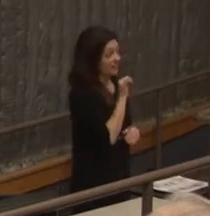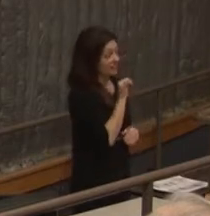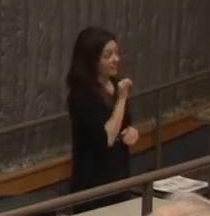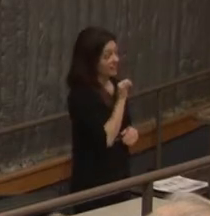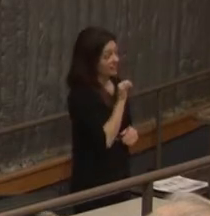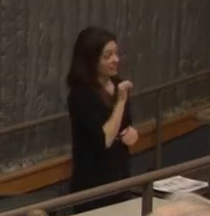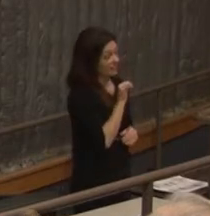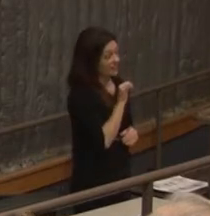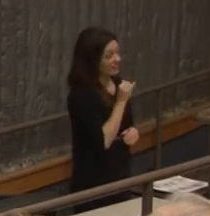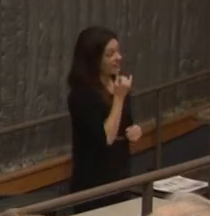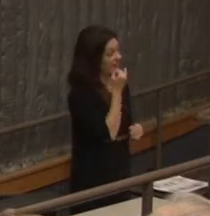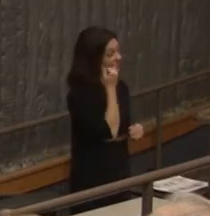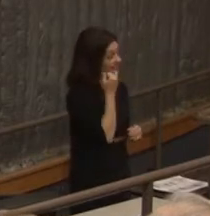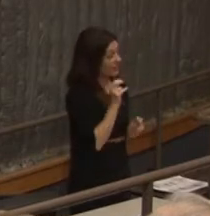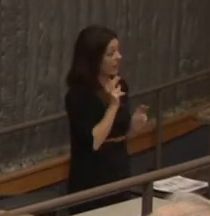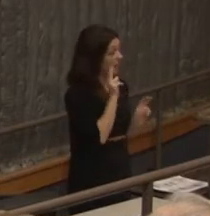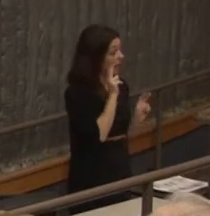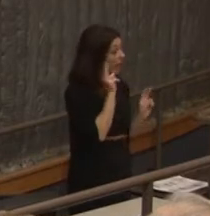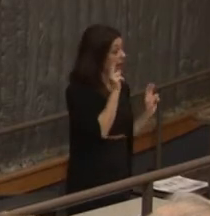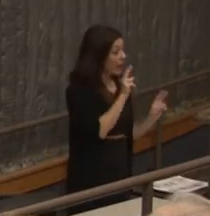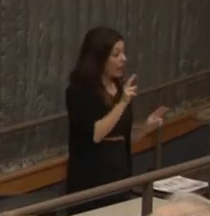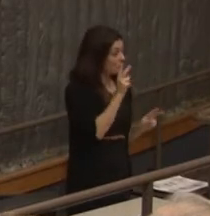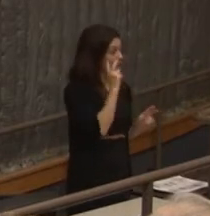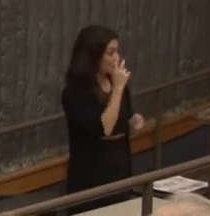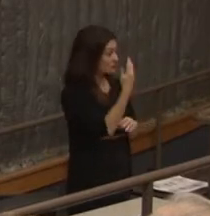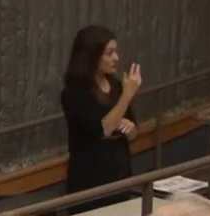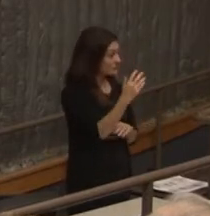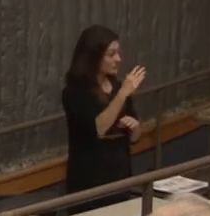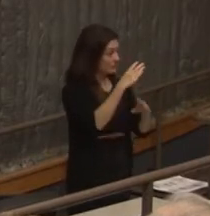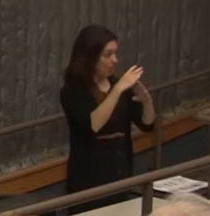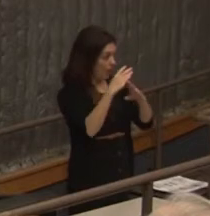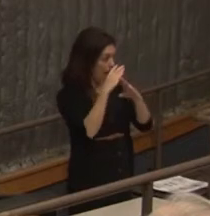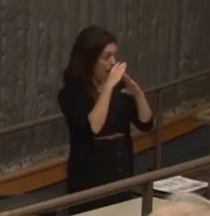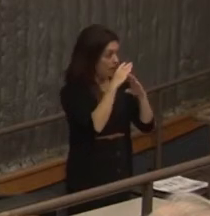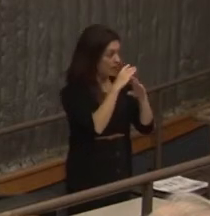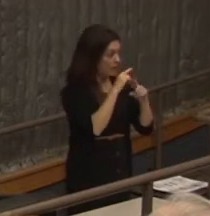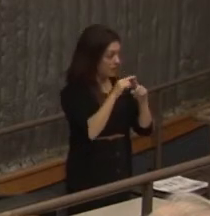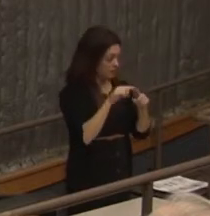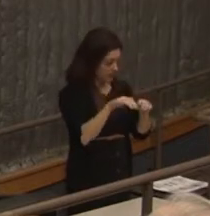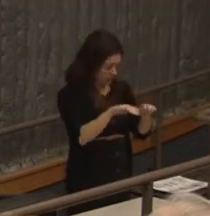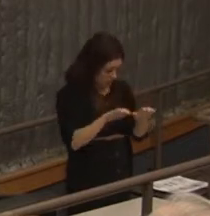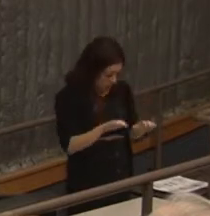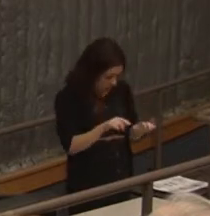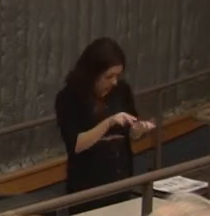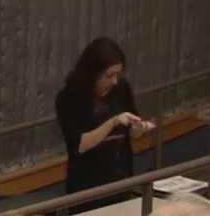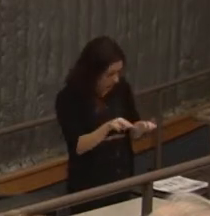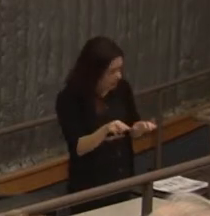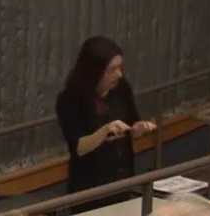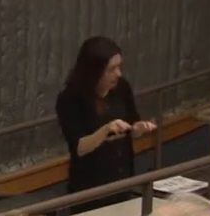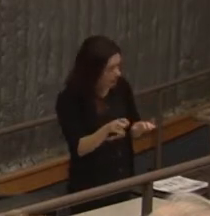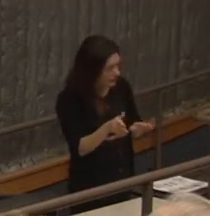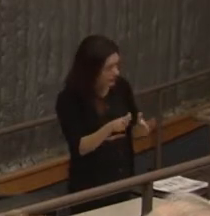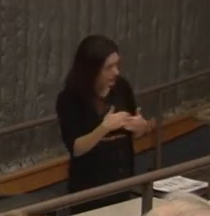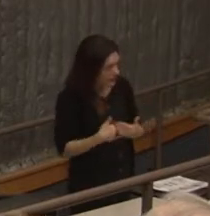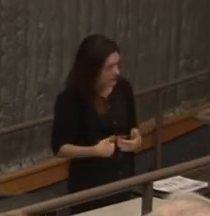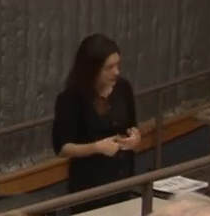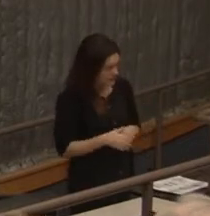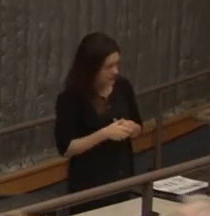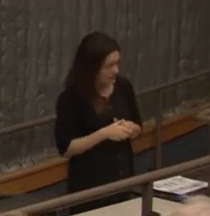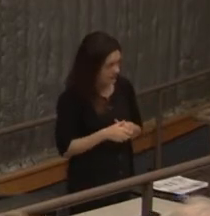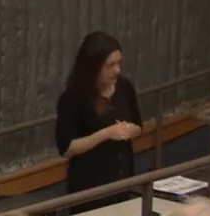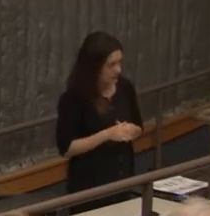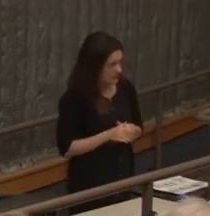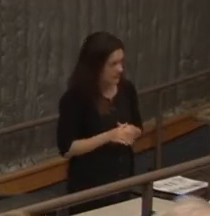see it if you go there today. And I think when Sam went there, he thought, you know, what I'm looking at is